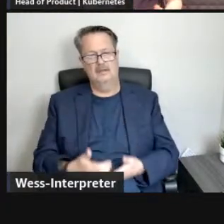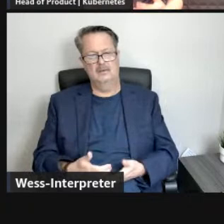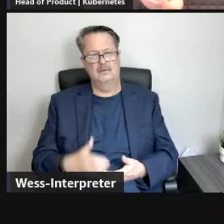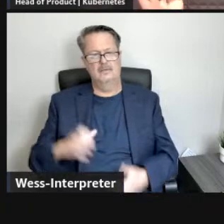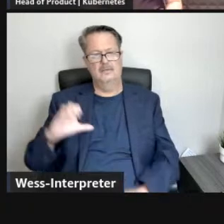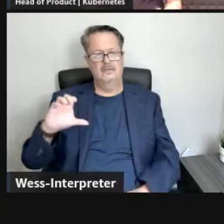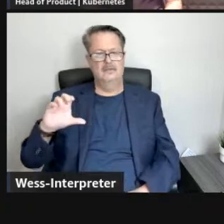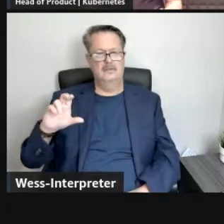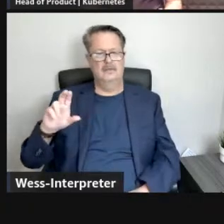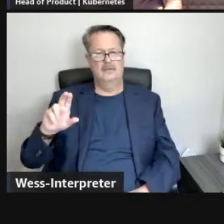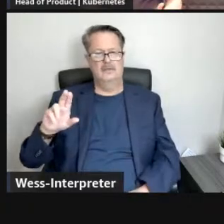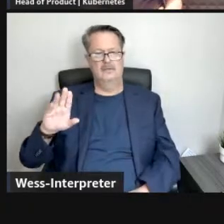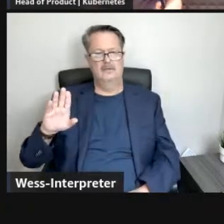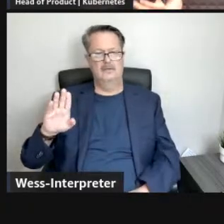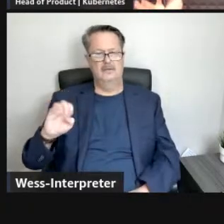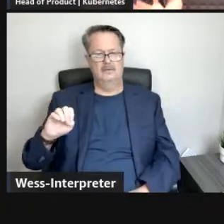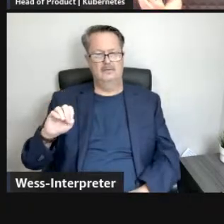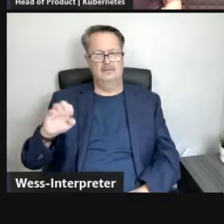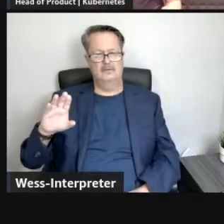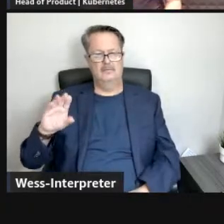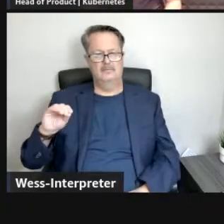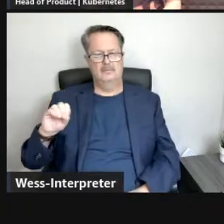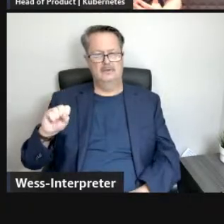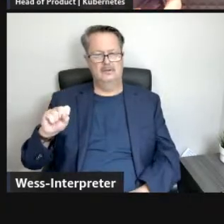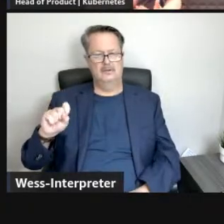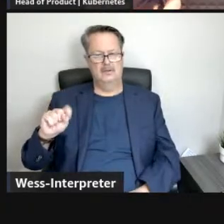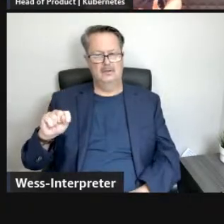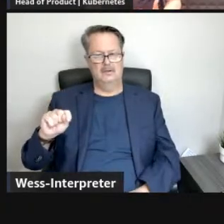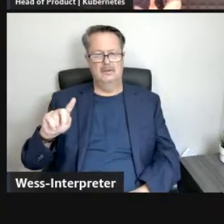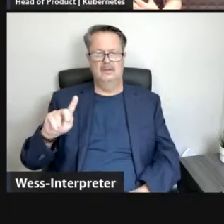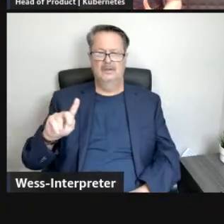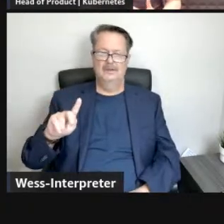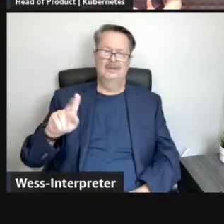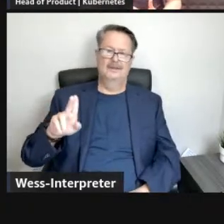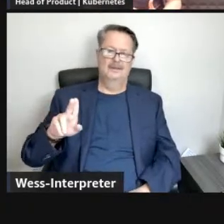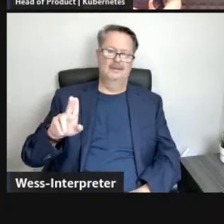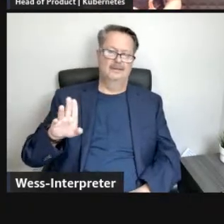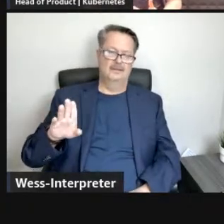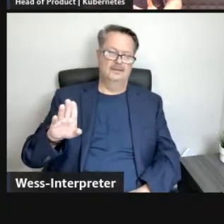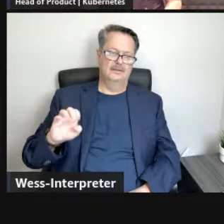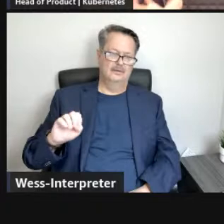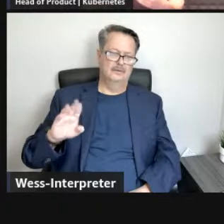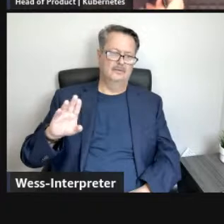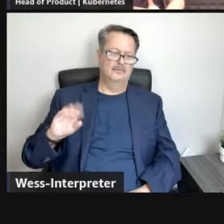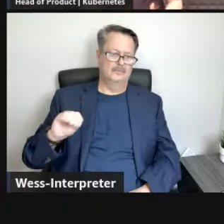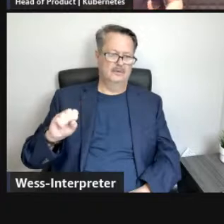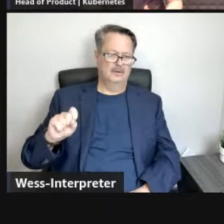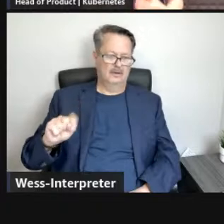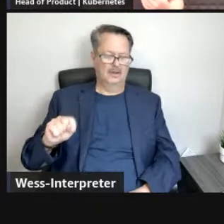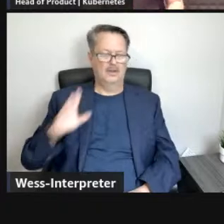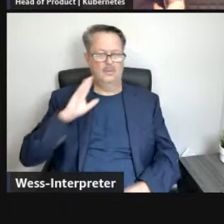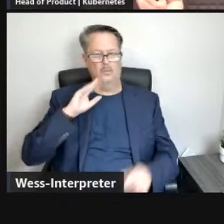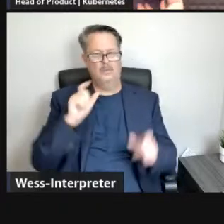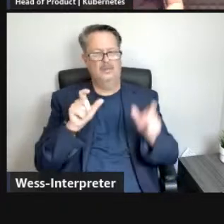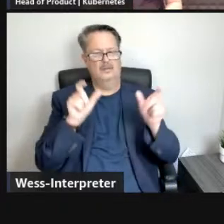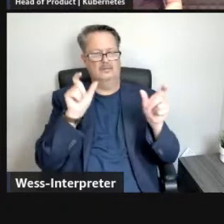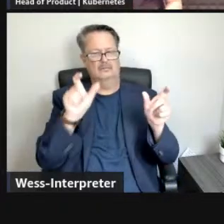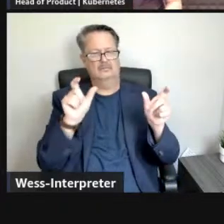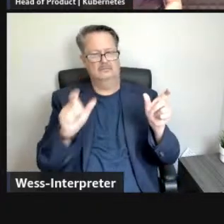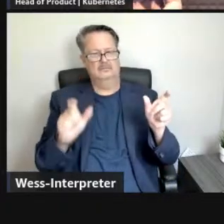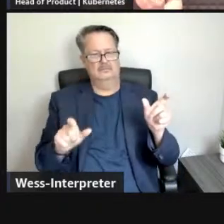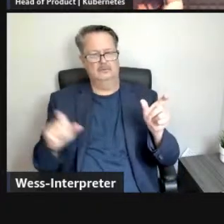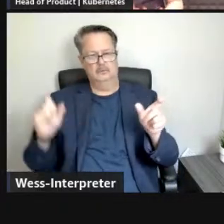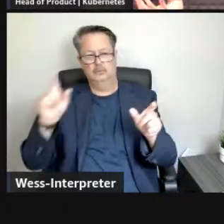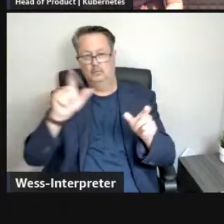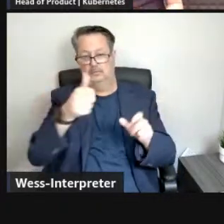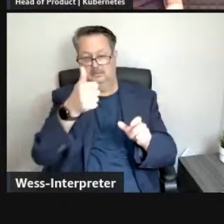a complementary KubeCost cost visibility inside of every EKS cluster. Now, this is something that you have to install yourself